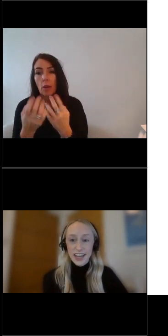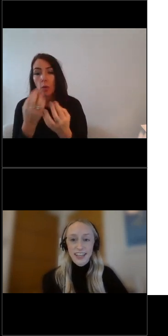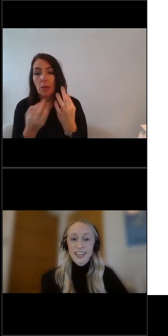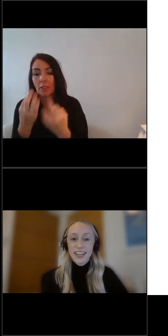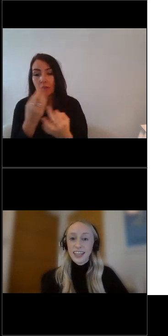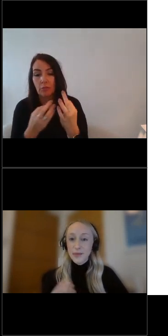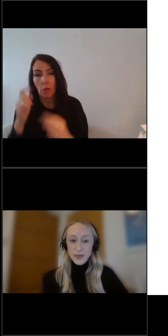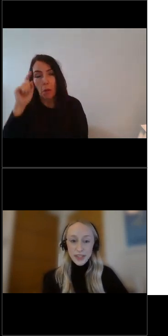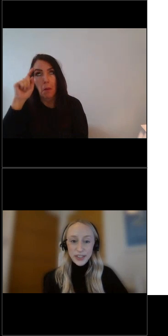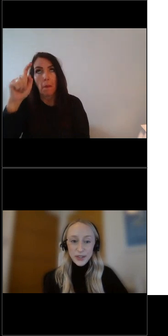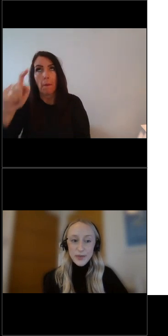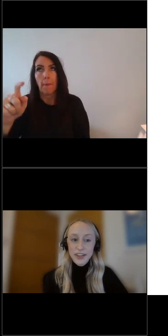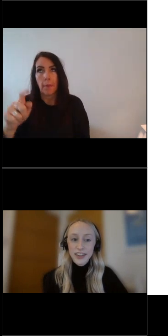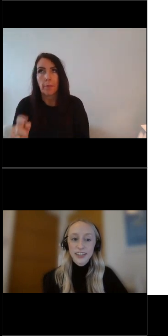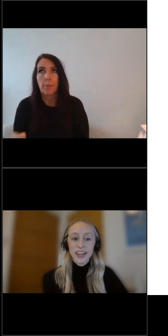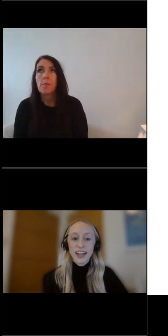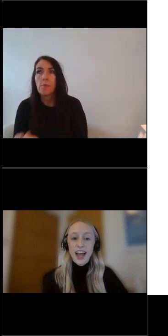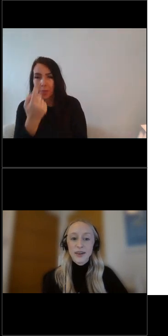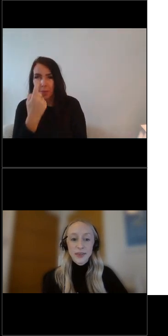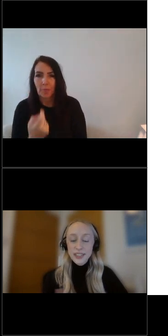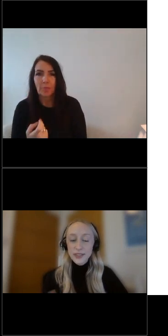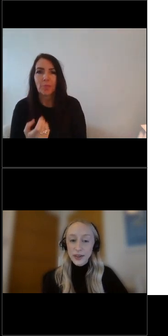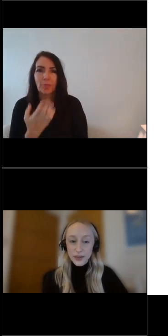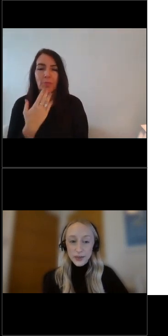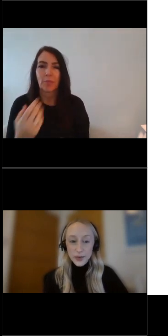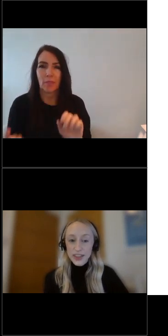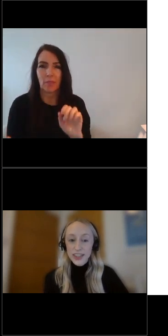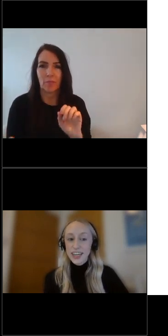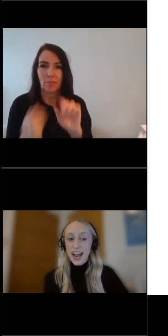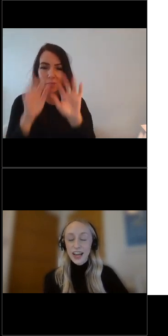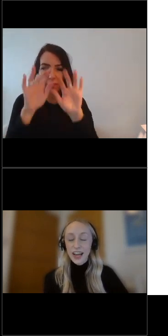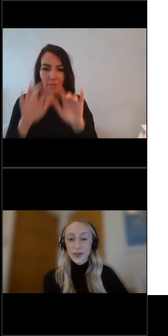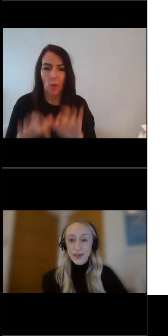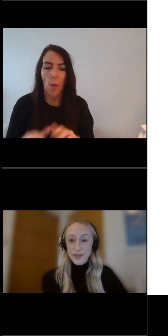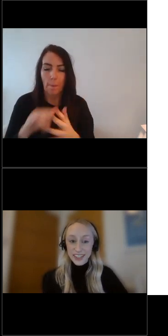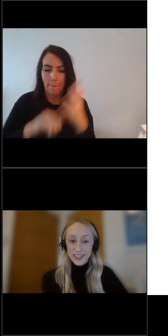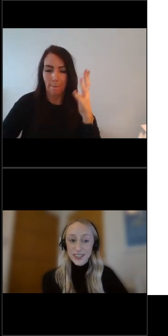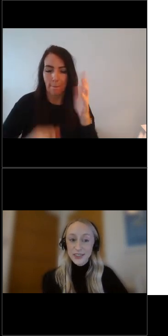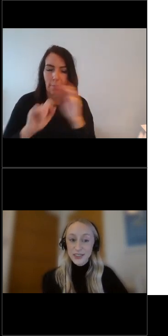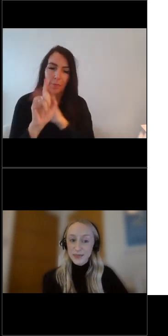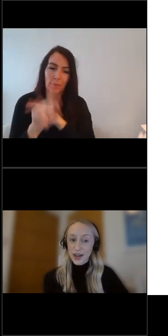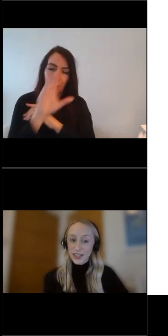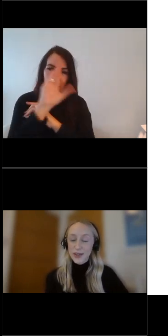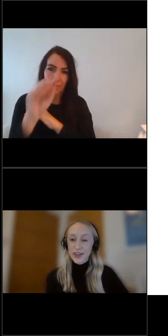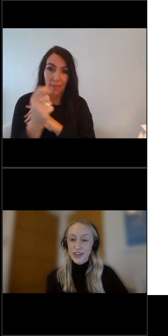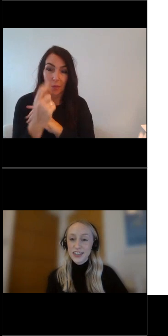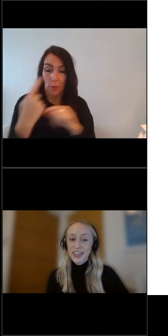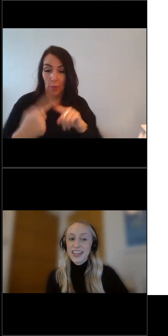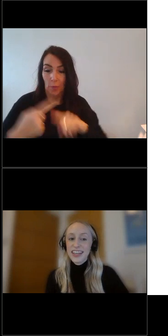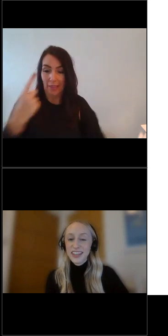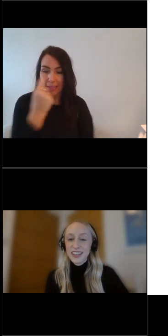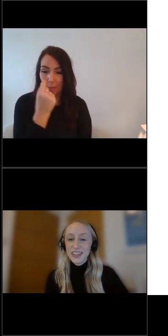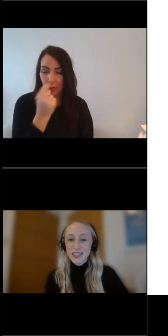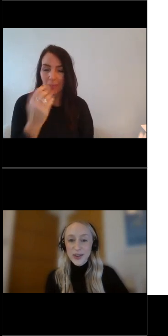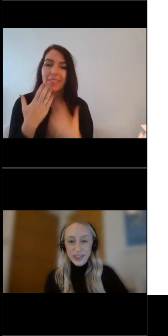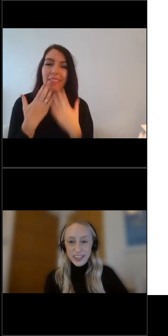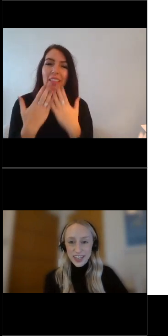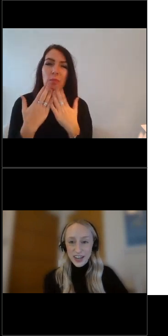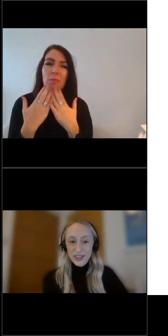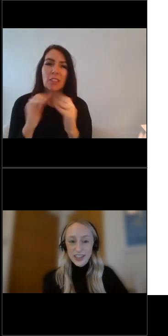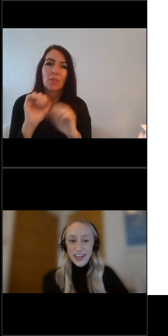that came up during the webinar, please fill out the form in the chat and we'll get back to you as soon as possible. Thank you so much